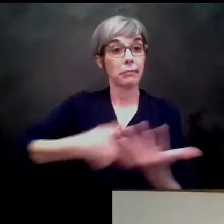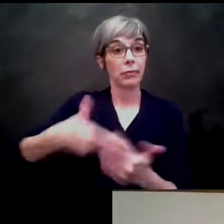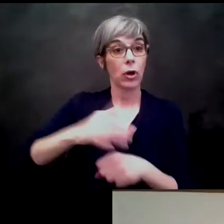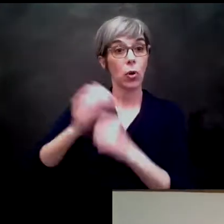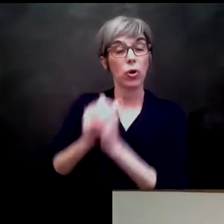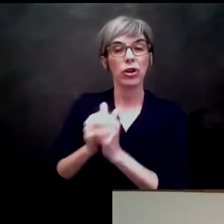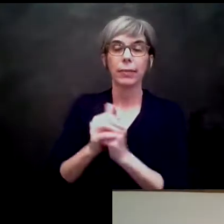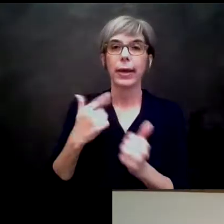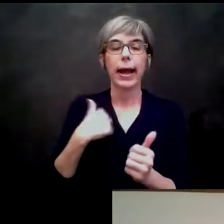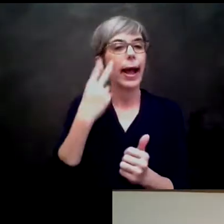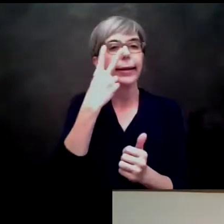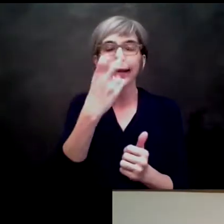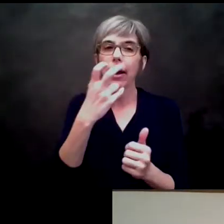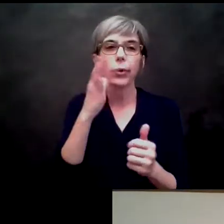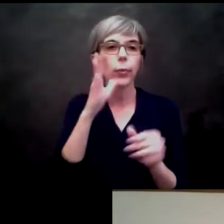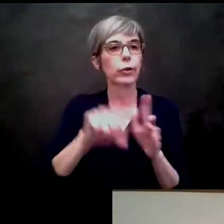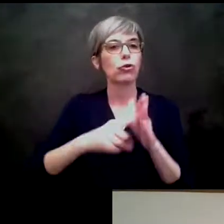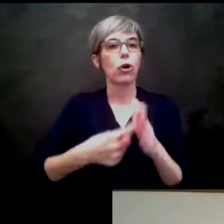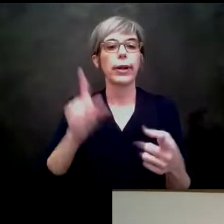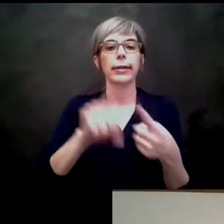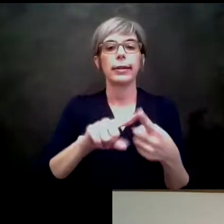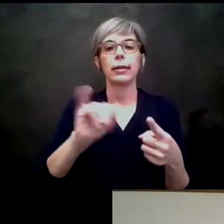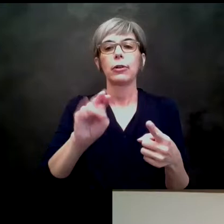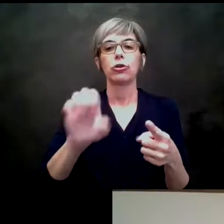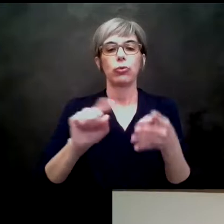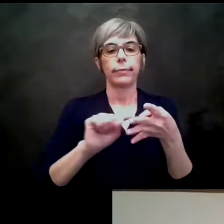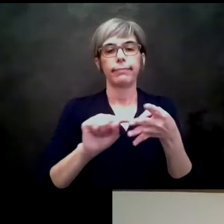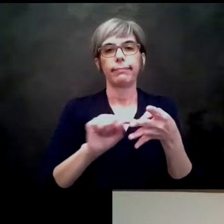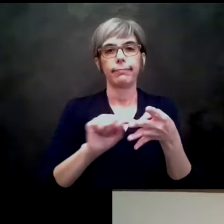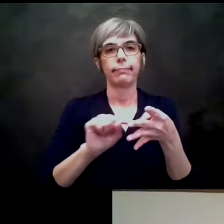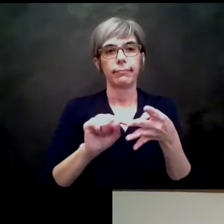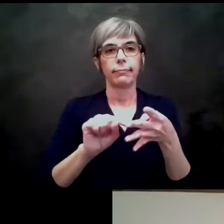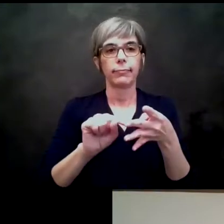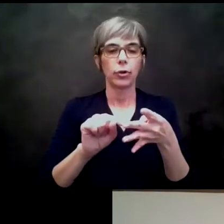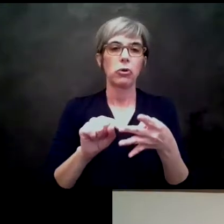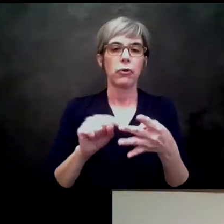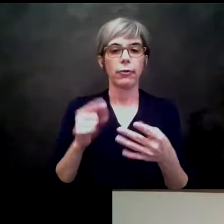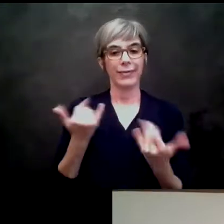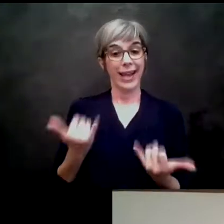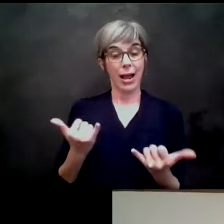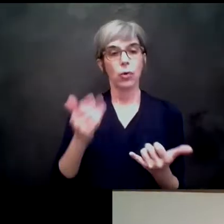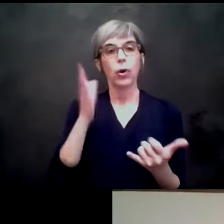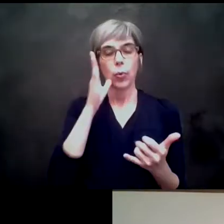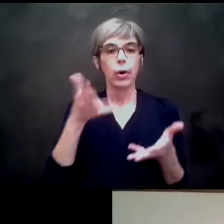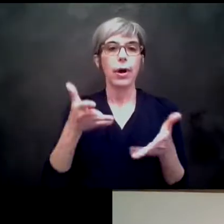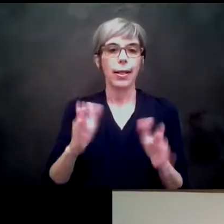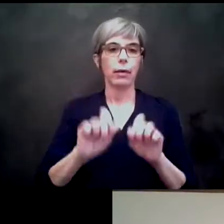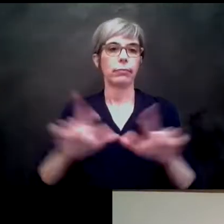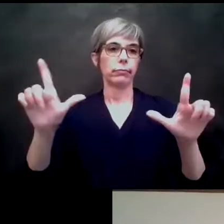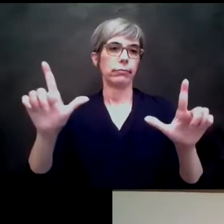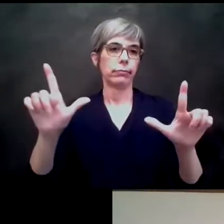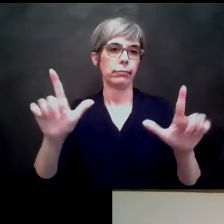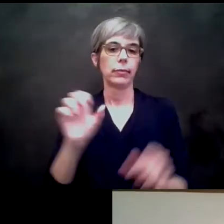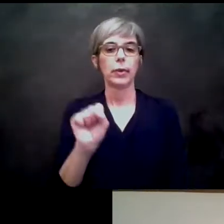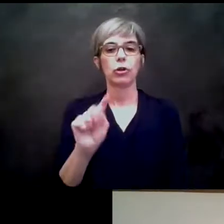mid-June. Until then, we will continue to live stream our worship services as well as our Bible studies. And